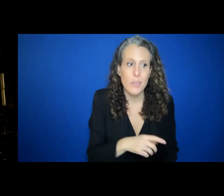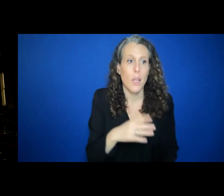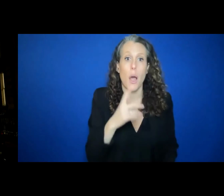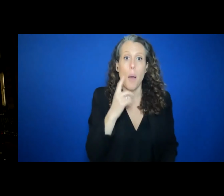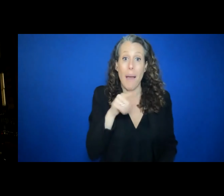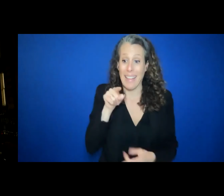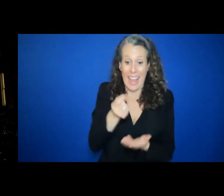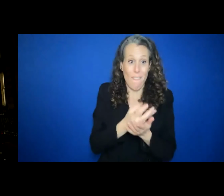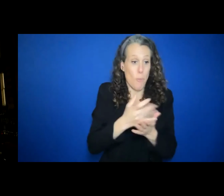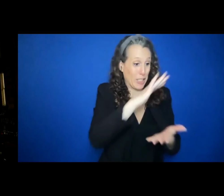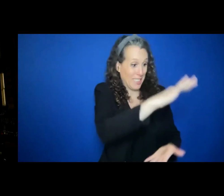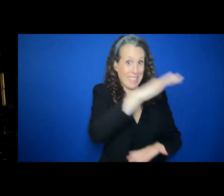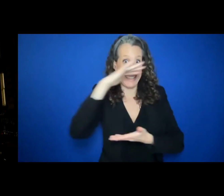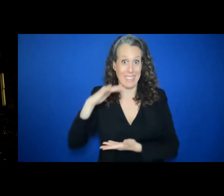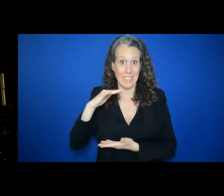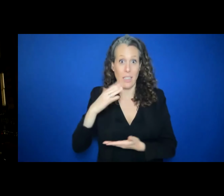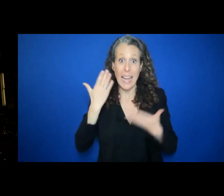individual.